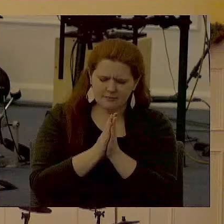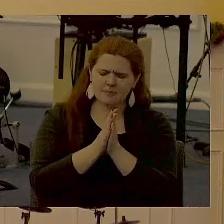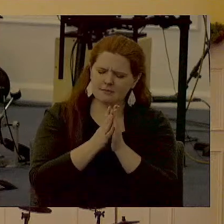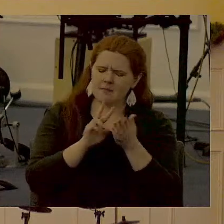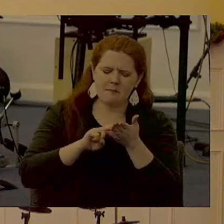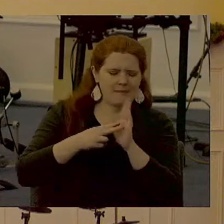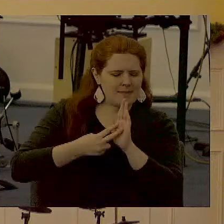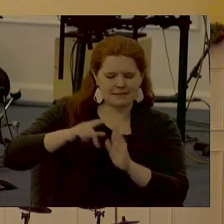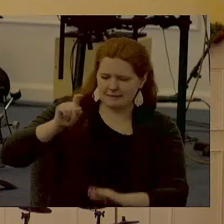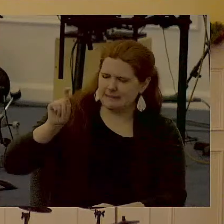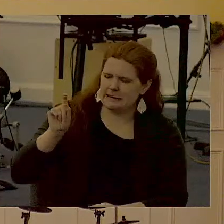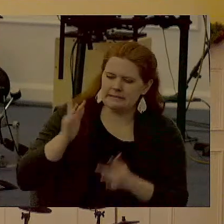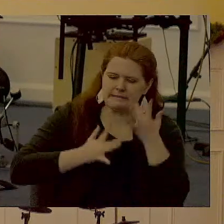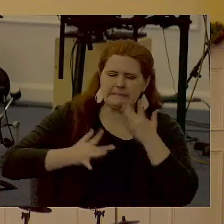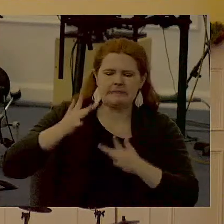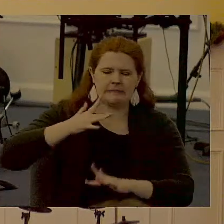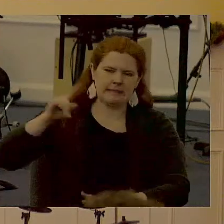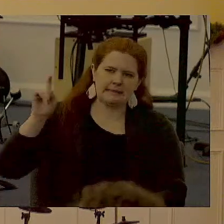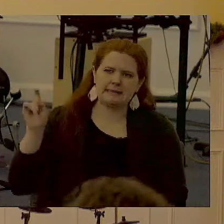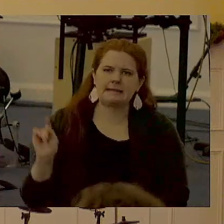need.